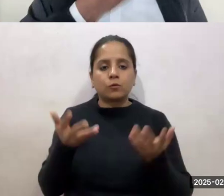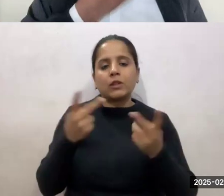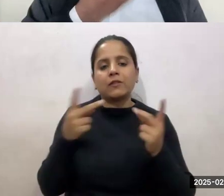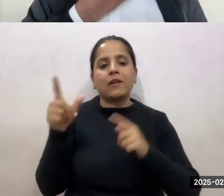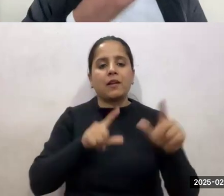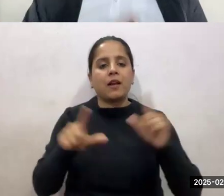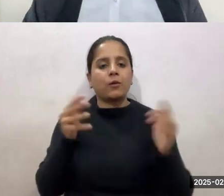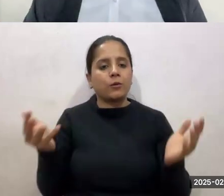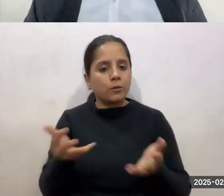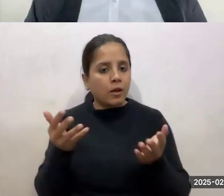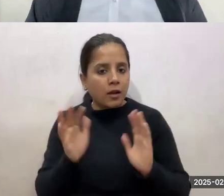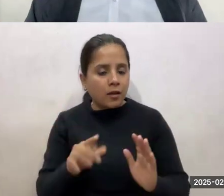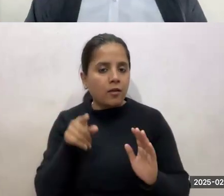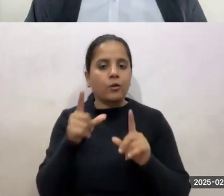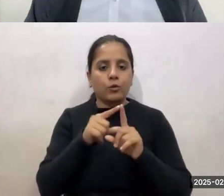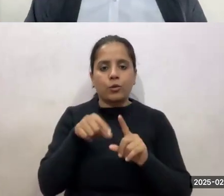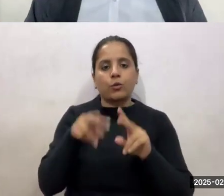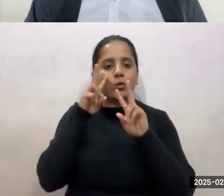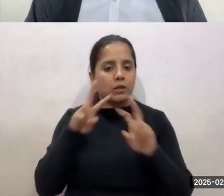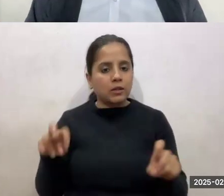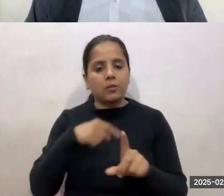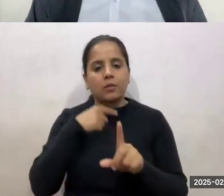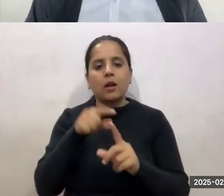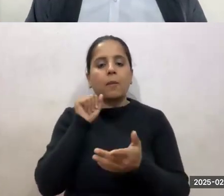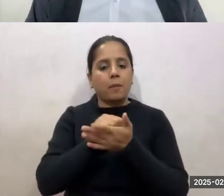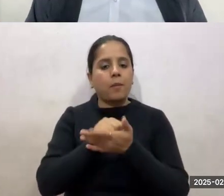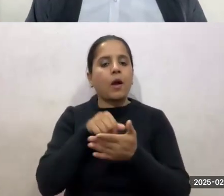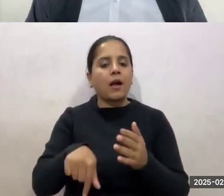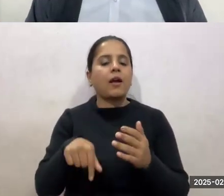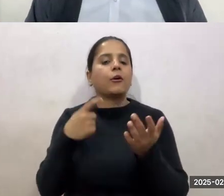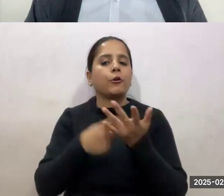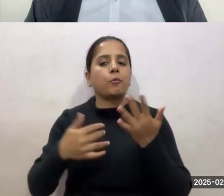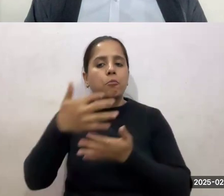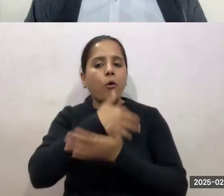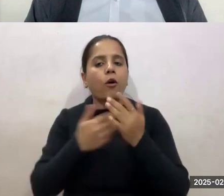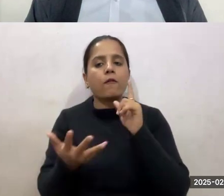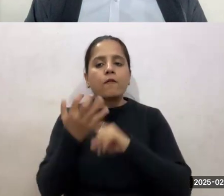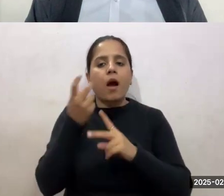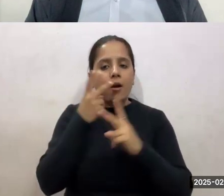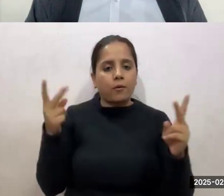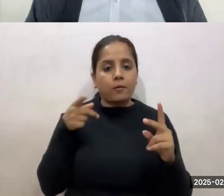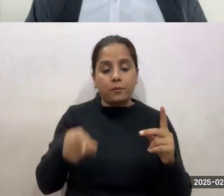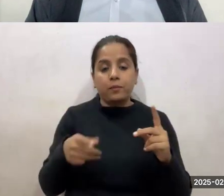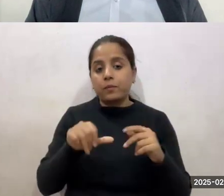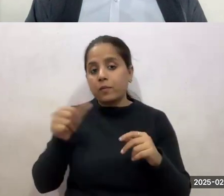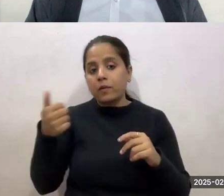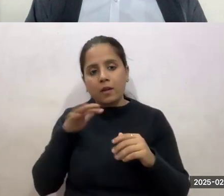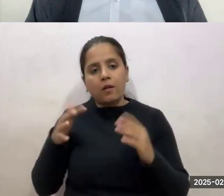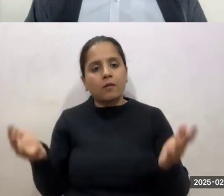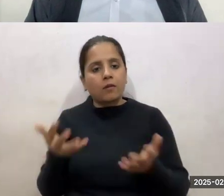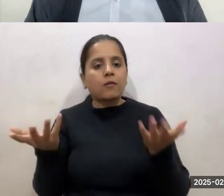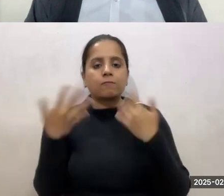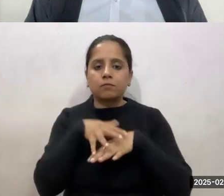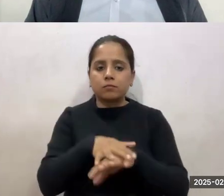multilingualism by conducting research and publishing reports and findings. Besides this, we also promote